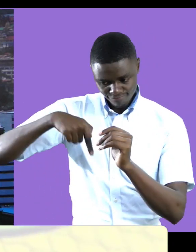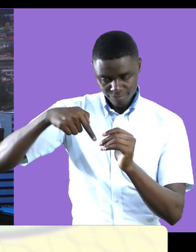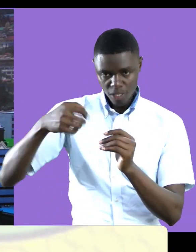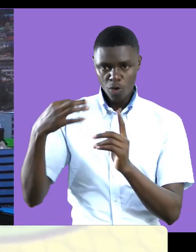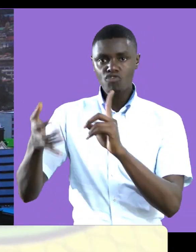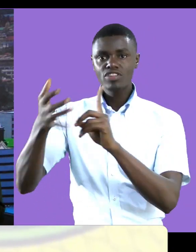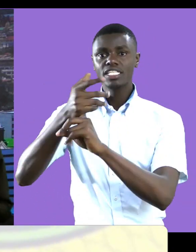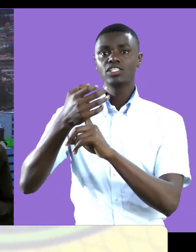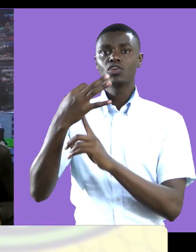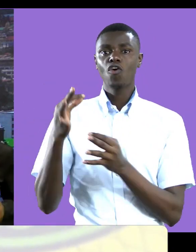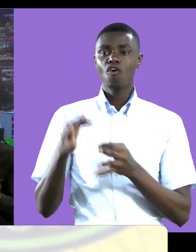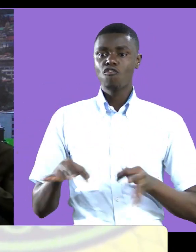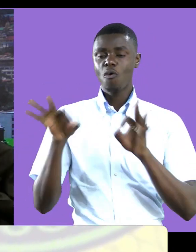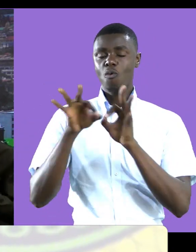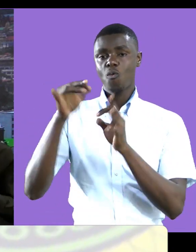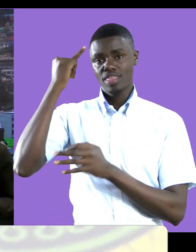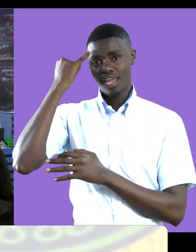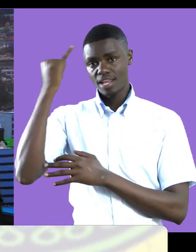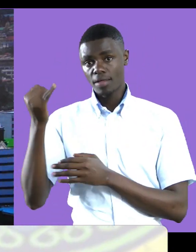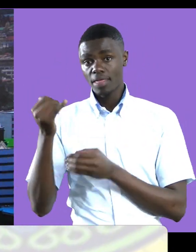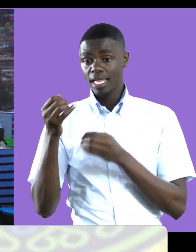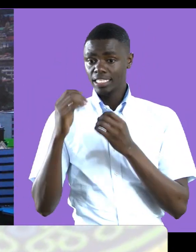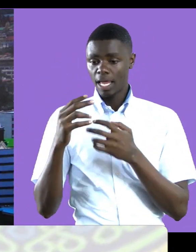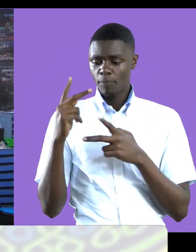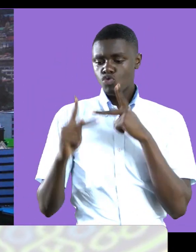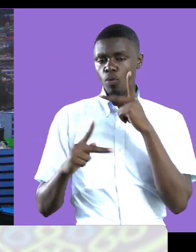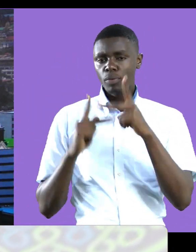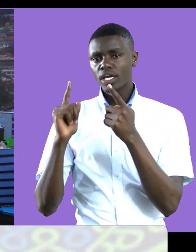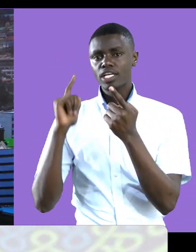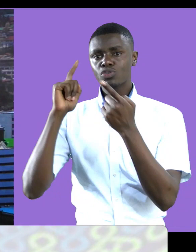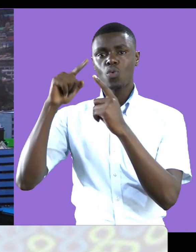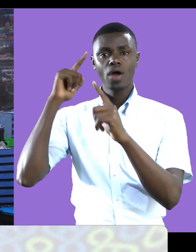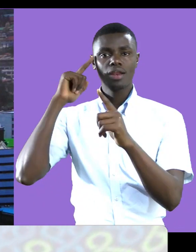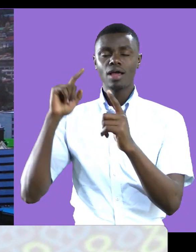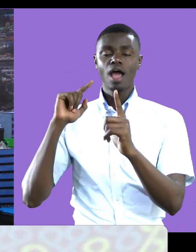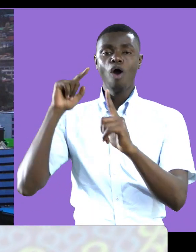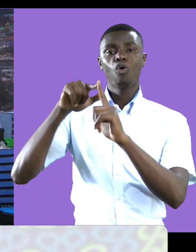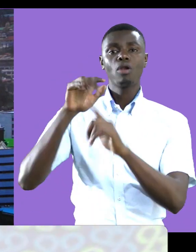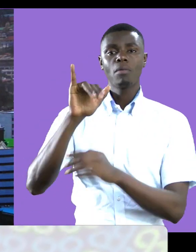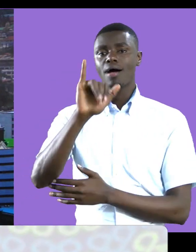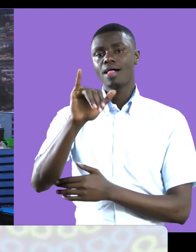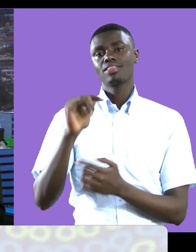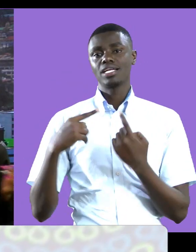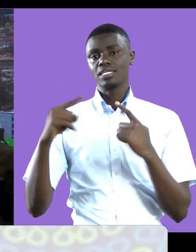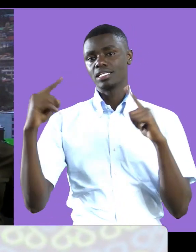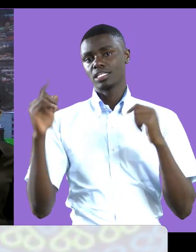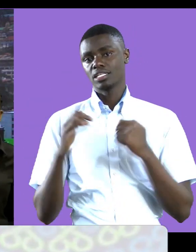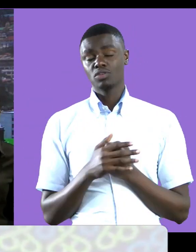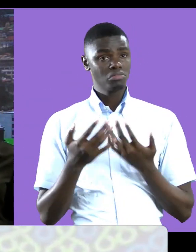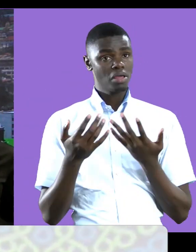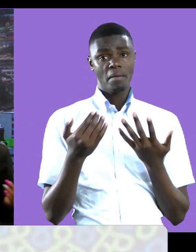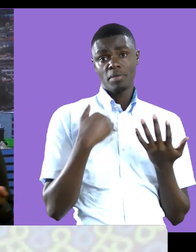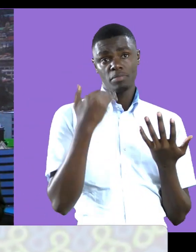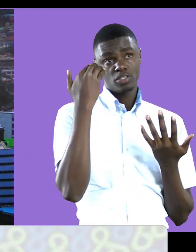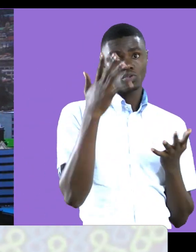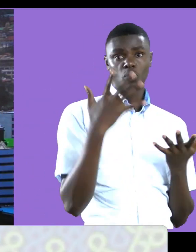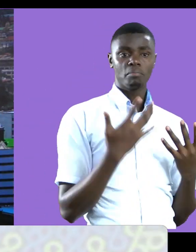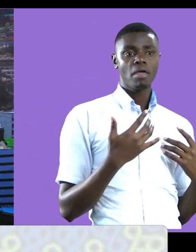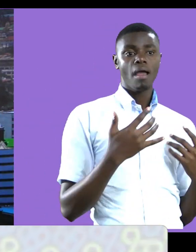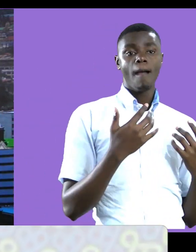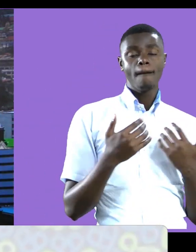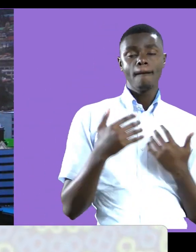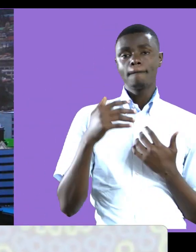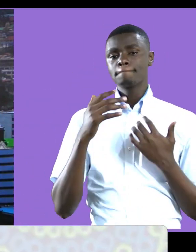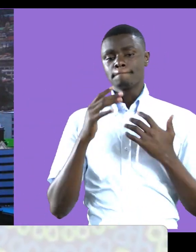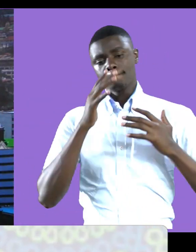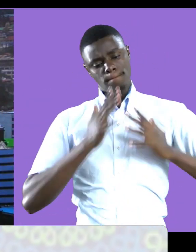realization of a worthy ideal, the more you progress towards your goal. I consider that success, mtu wangu. Hapa sijui na pande yako unaonaje? Personally, I feel like kila mtu